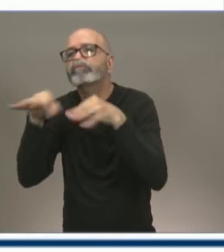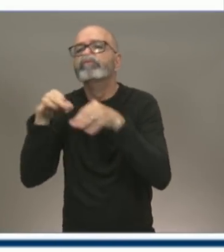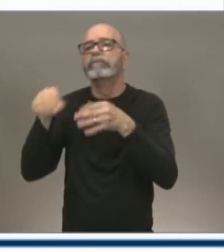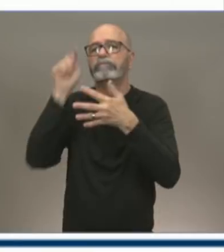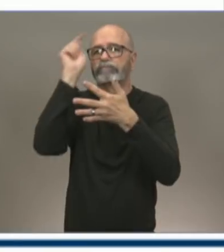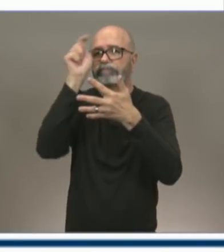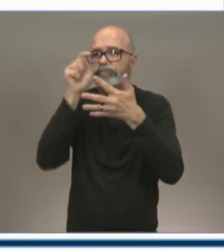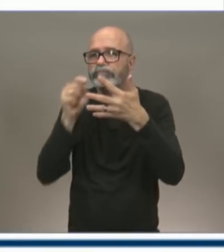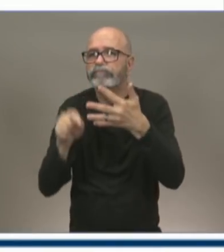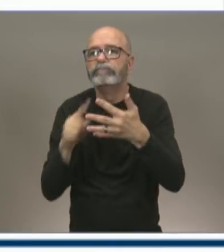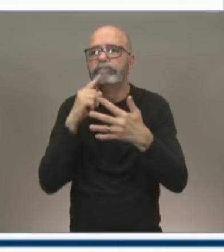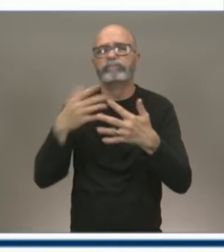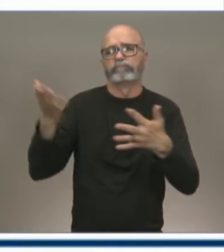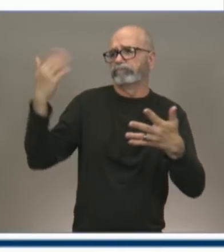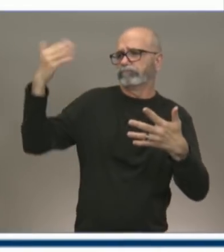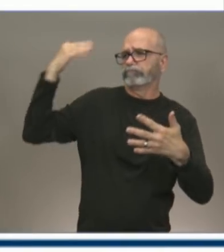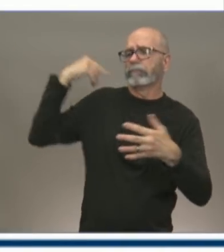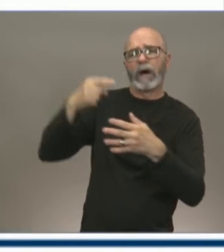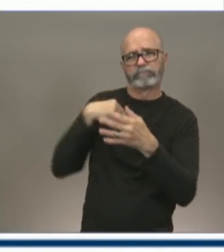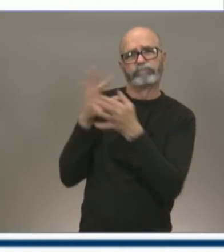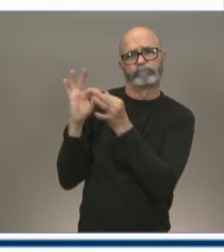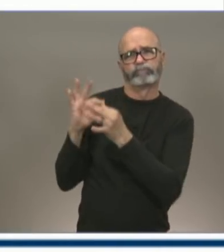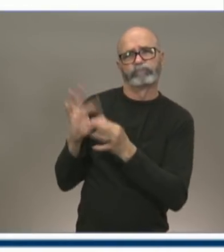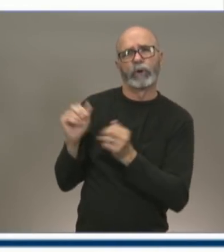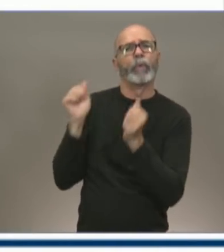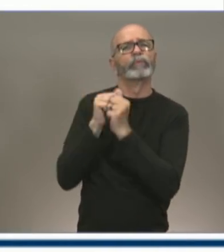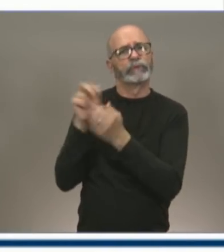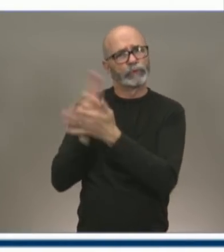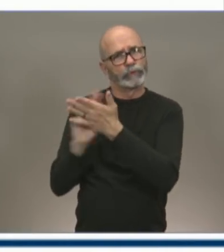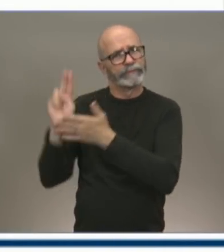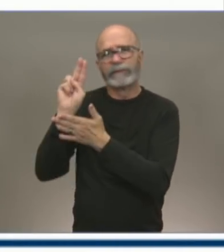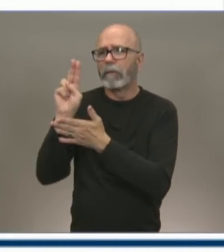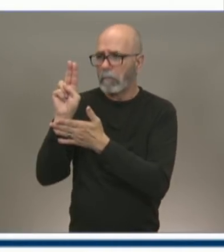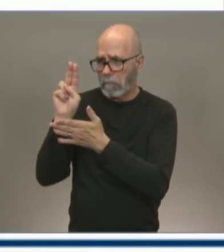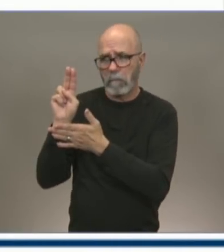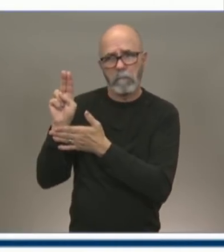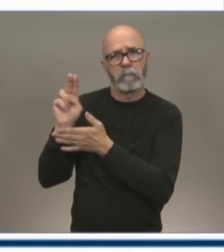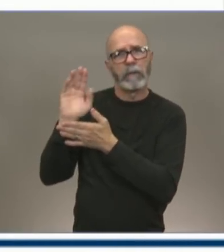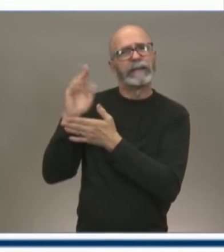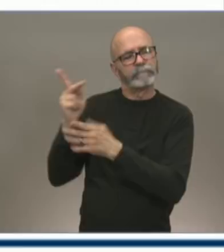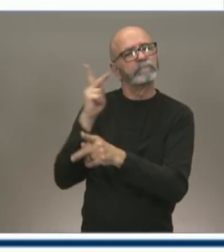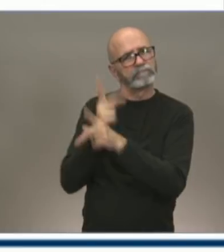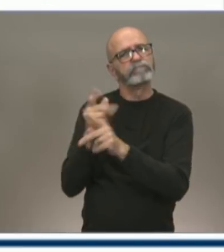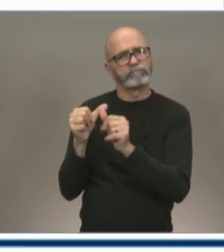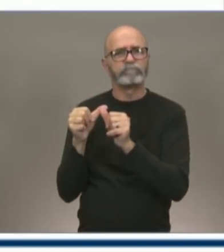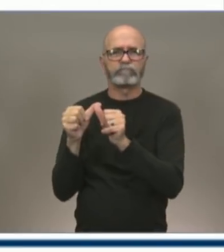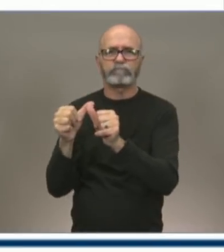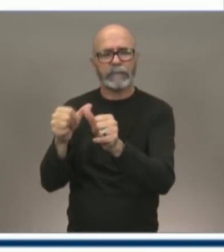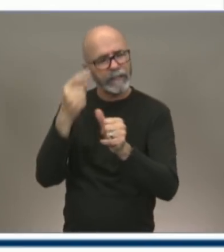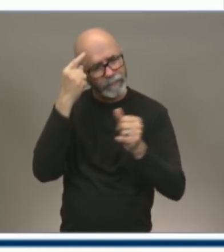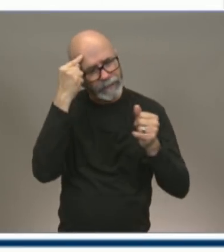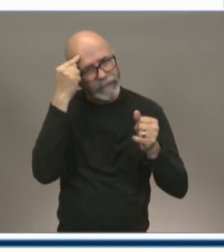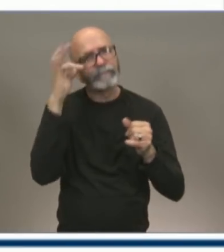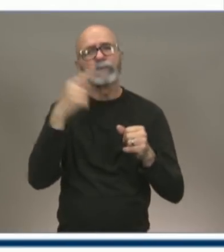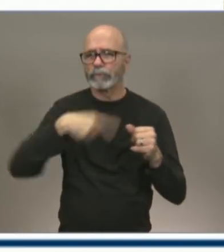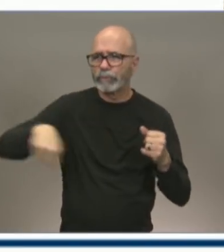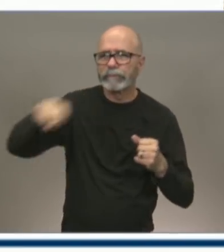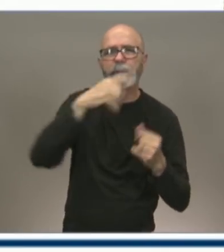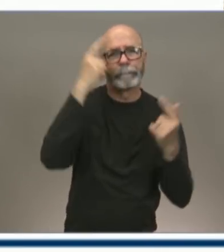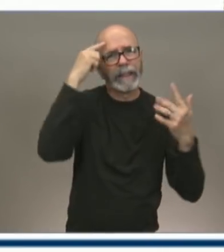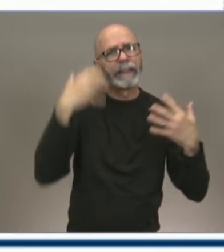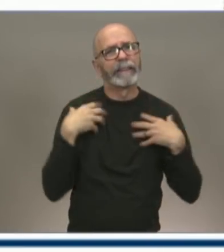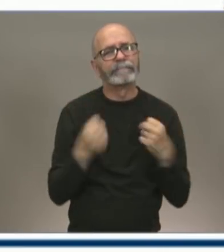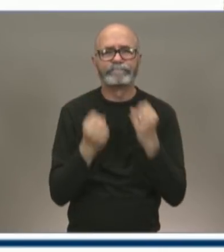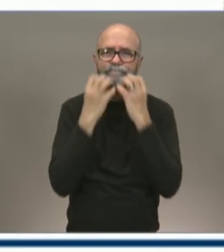now expanding this for the general population. But we certainly need to continue to focus on mental health as we move forward. In every budget that